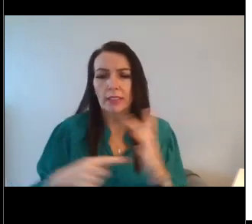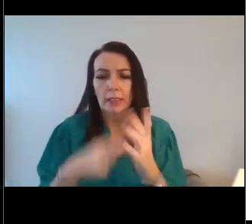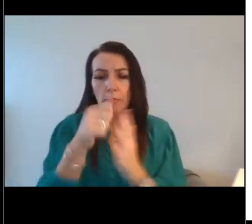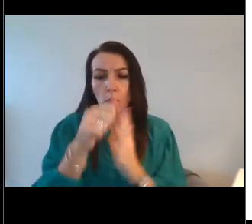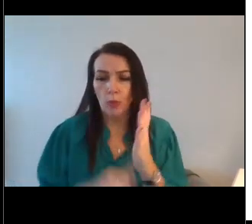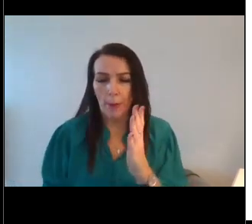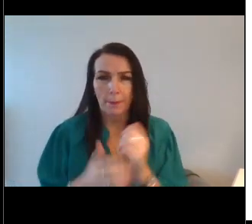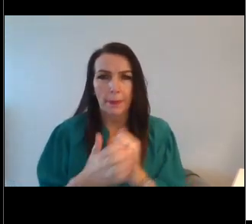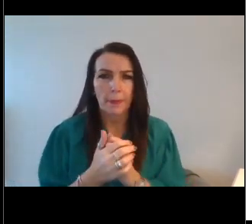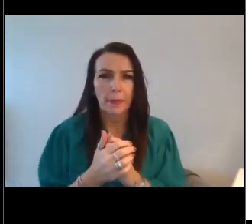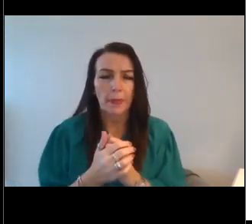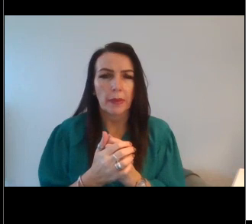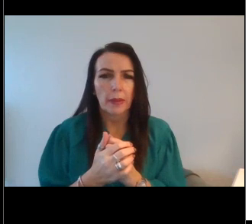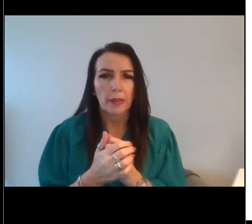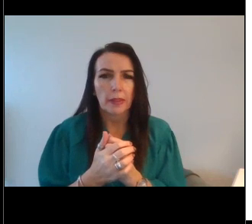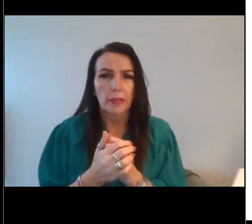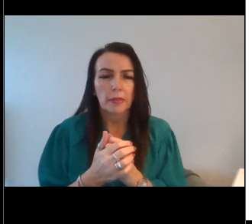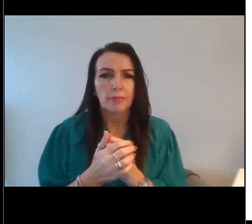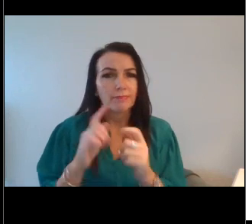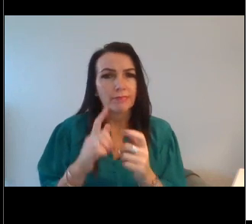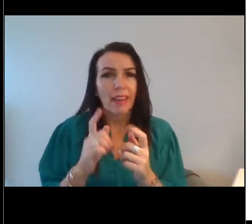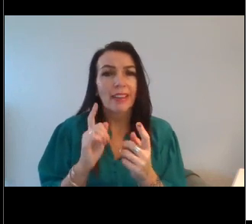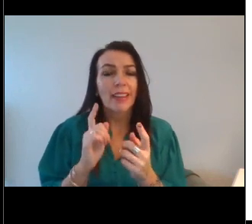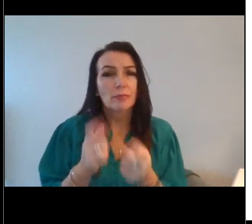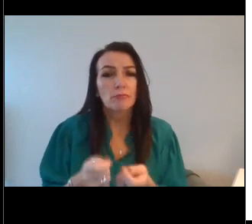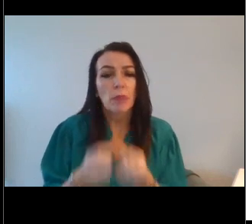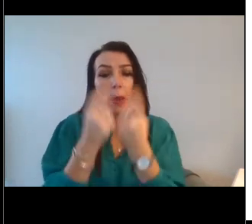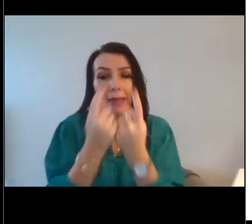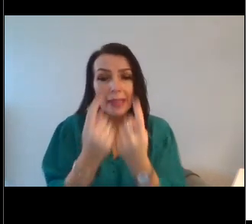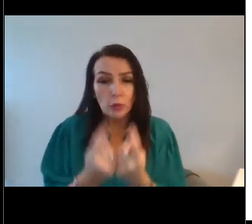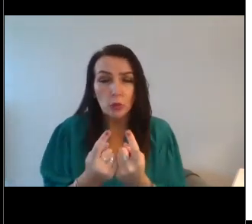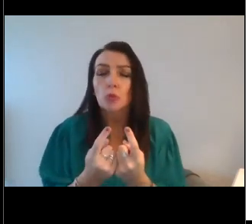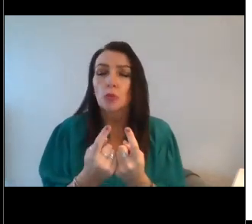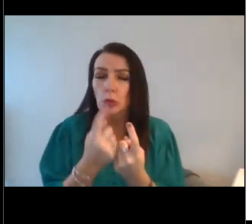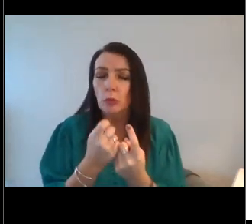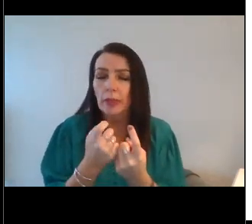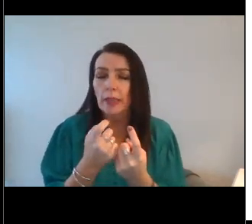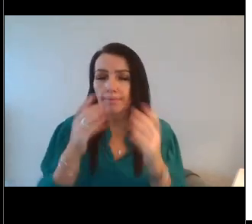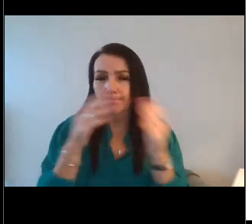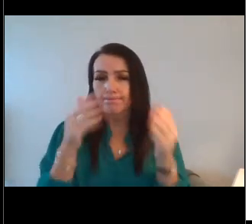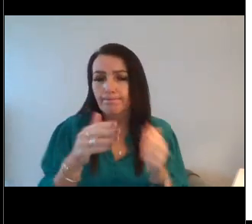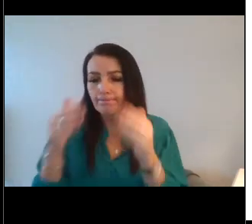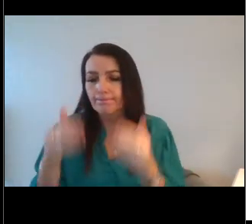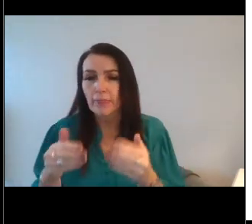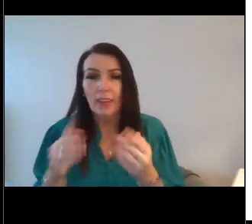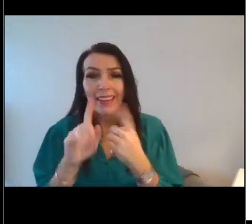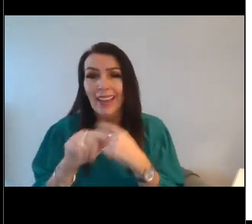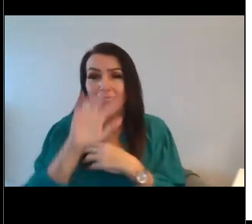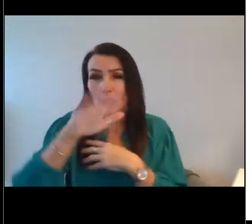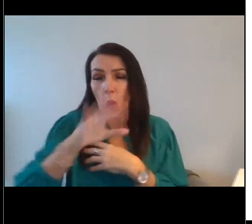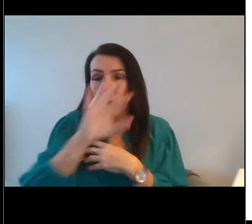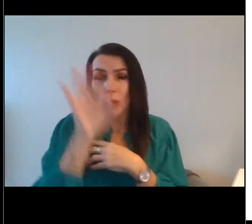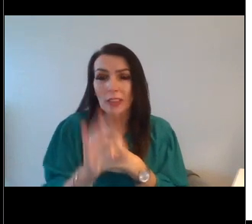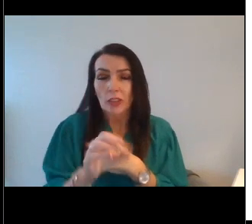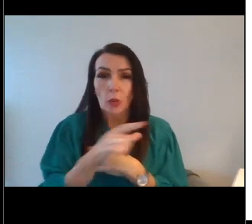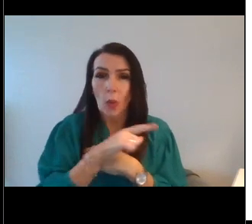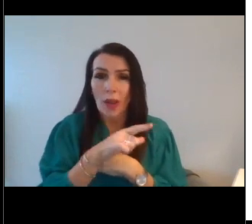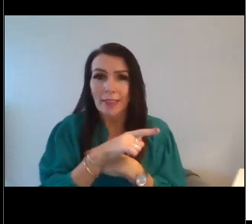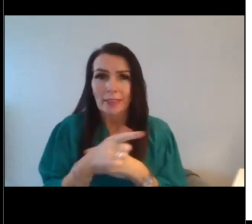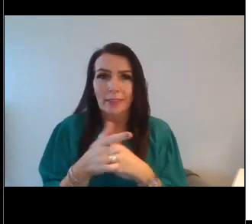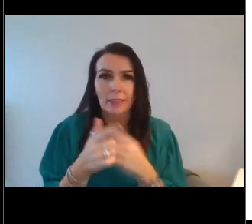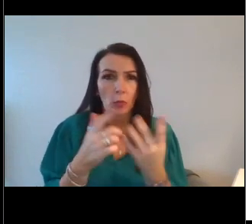can't answer all these questions, but I can raise some of the issues that need to be addressed. And the reason I can't answer them all is because they are going to be